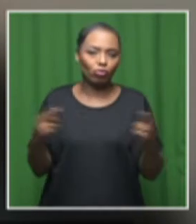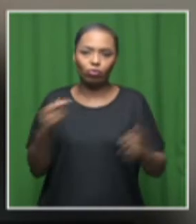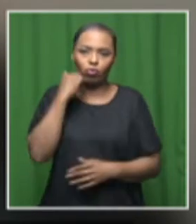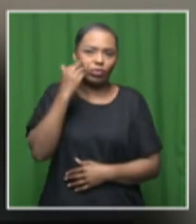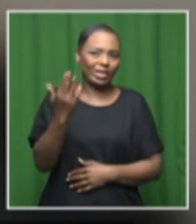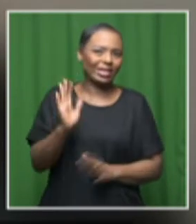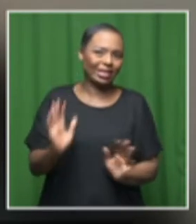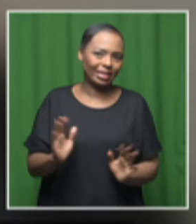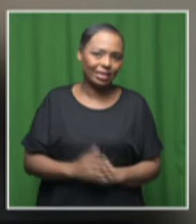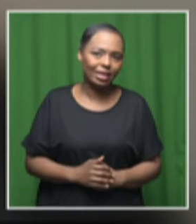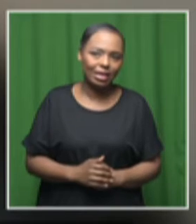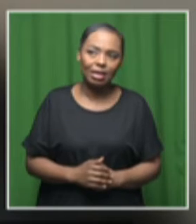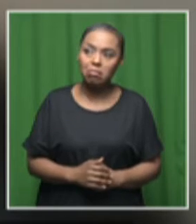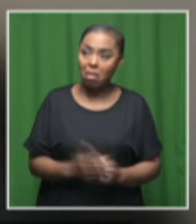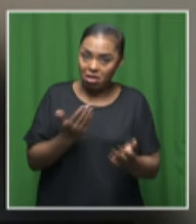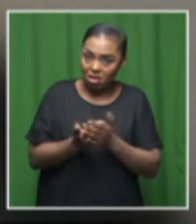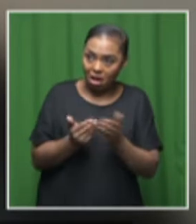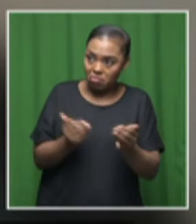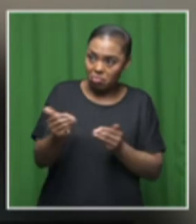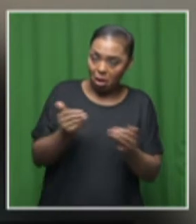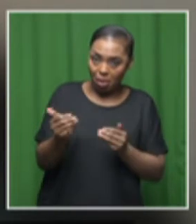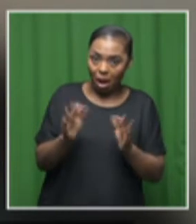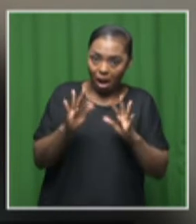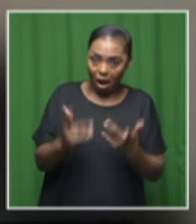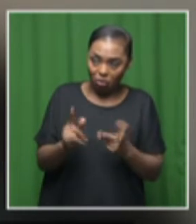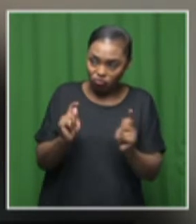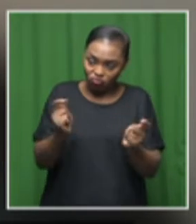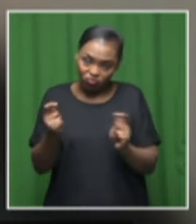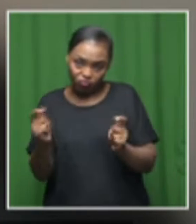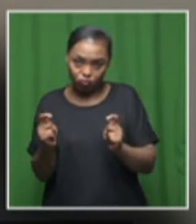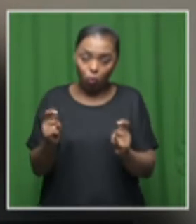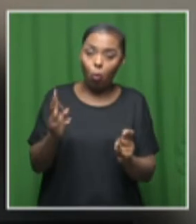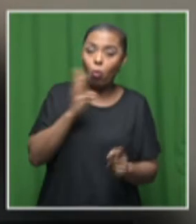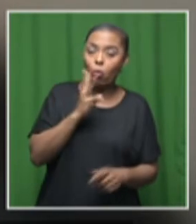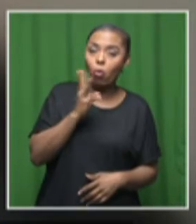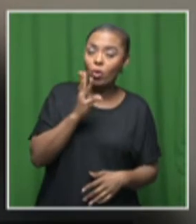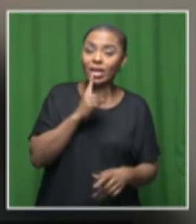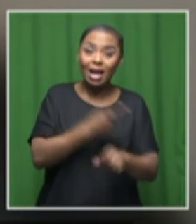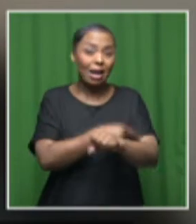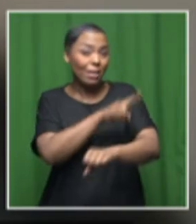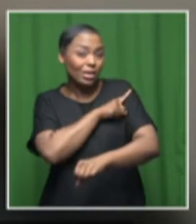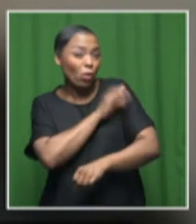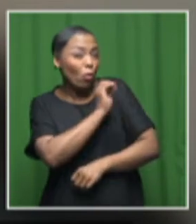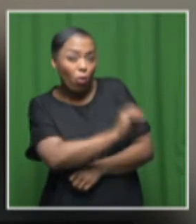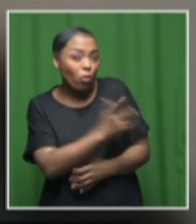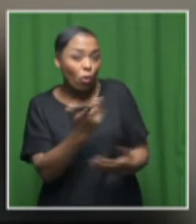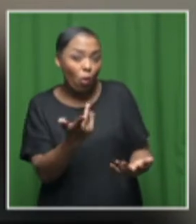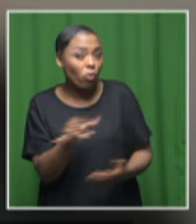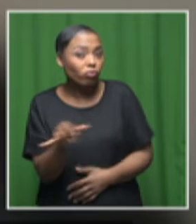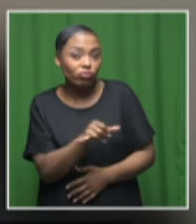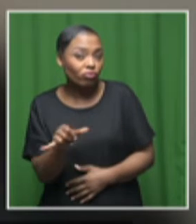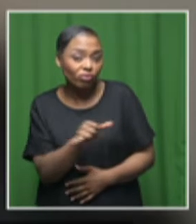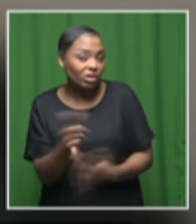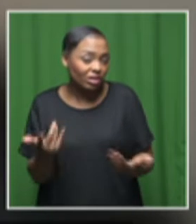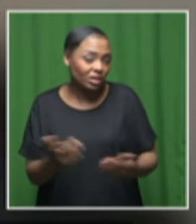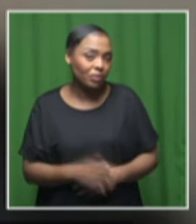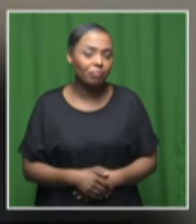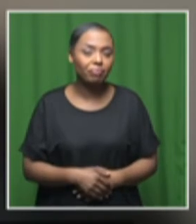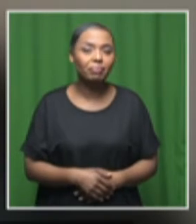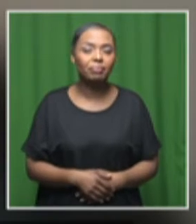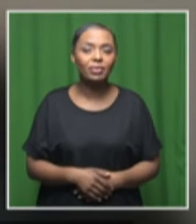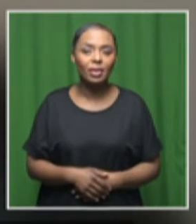to cope with the redirecting of water? And do we actually have the capacity in terms of the infrastructure? Can it